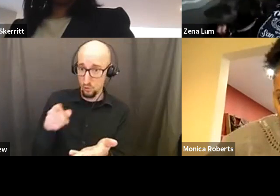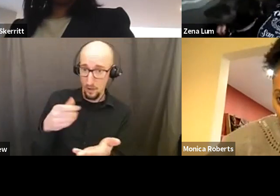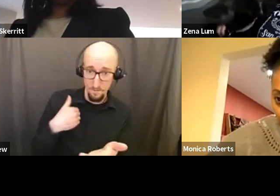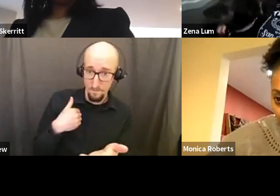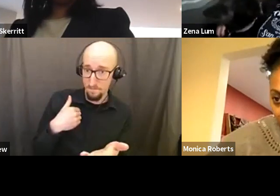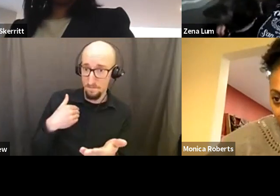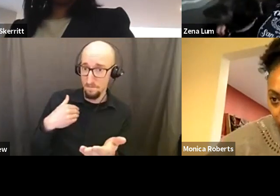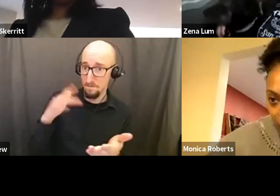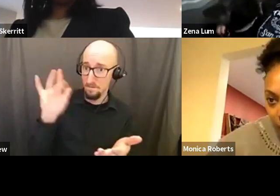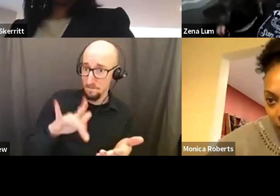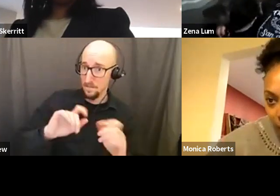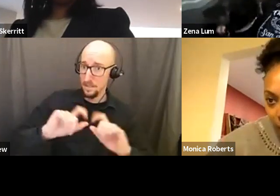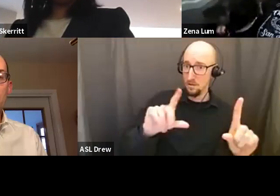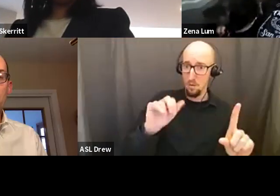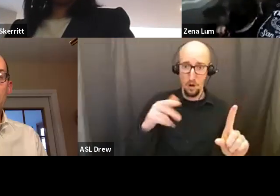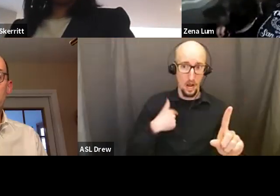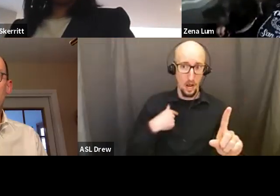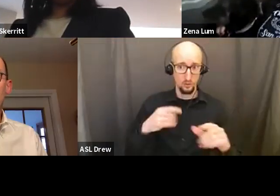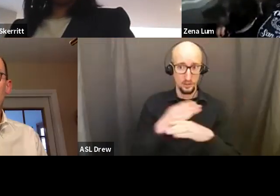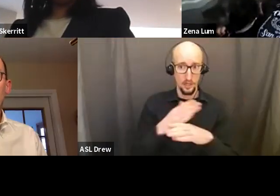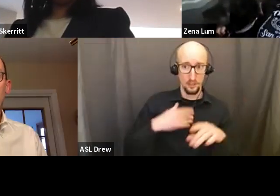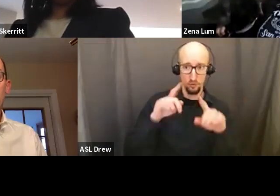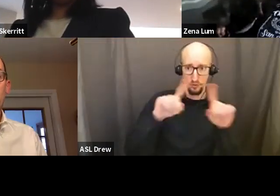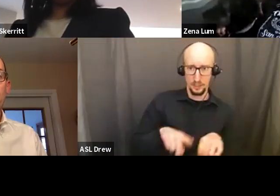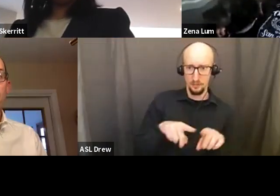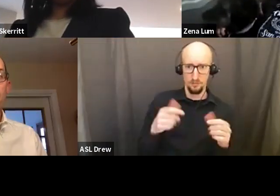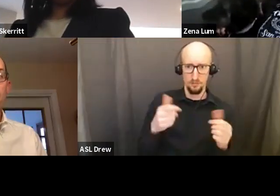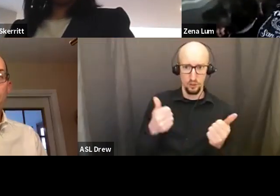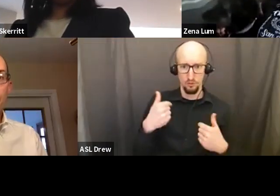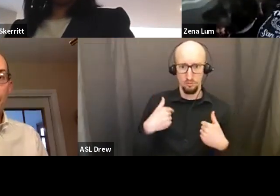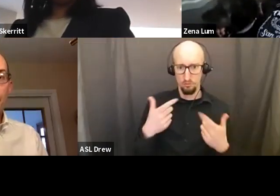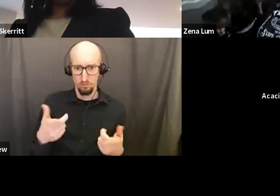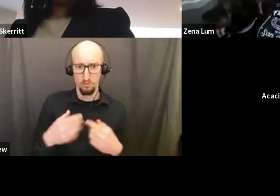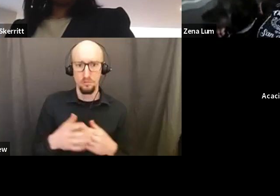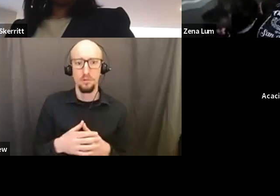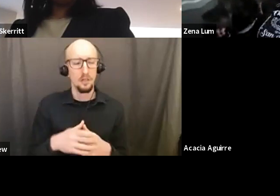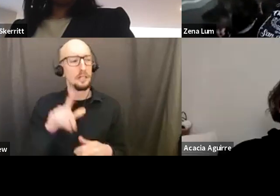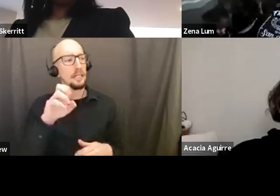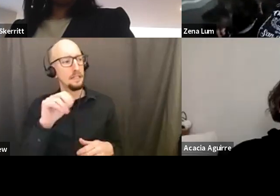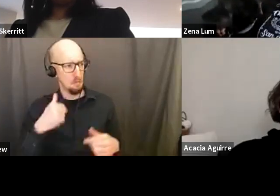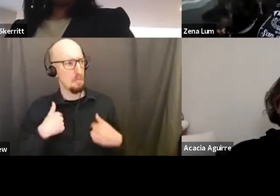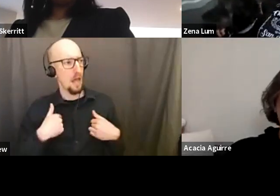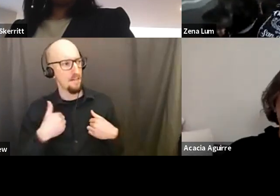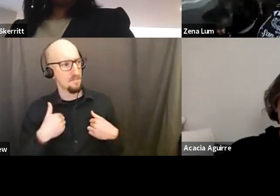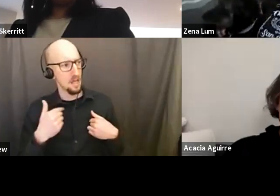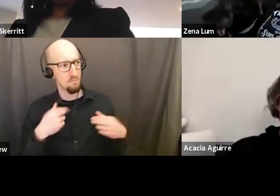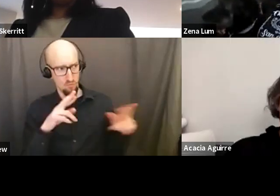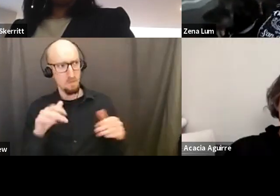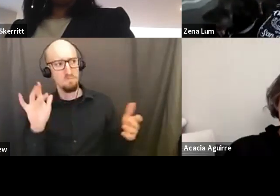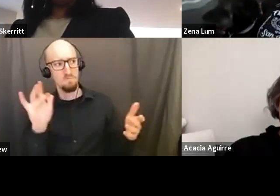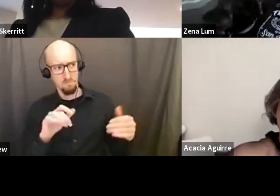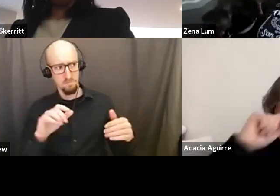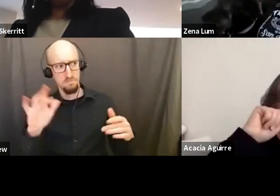should share my screen. I got them. I can share them if you would like to. Okay, thank